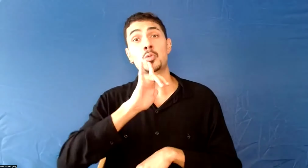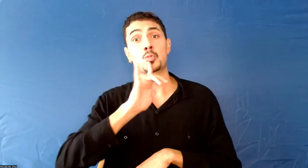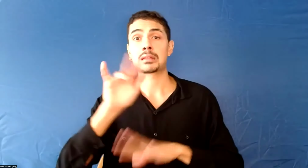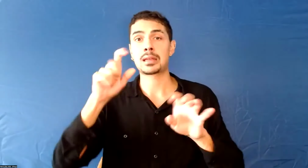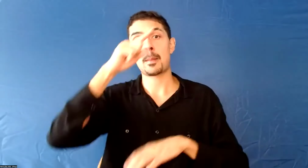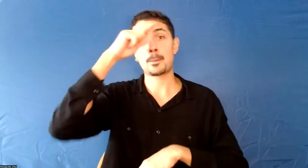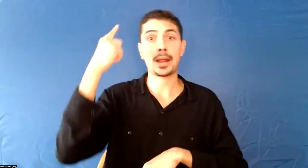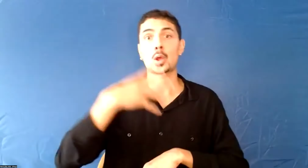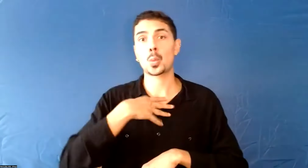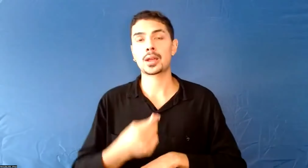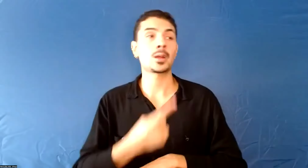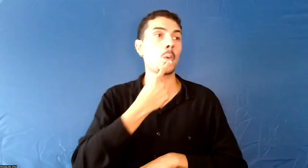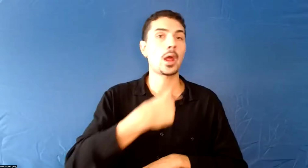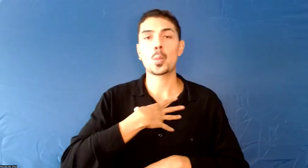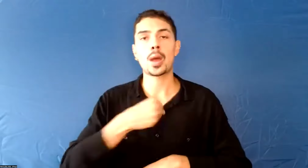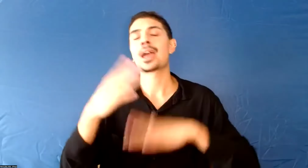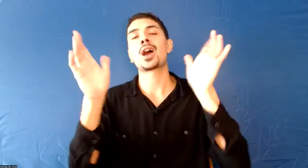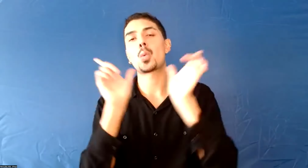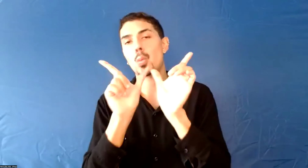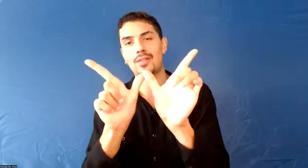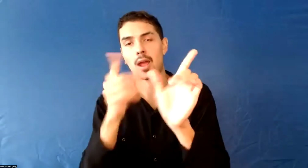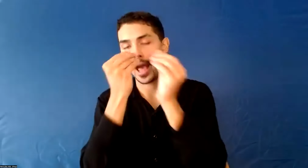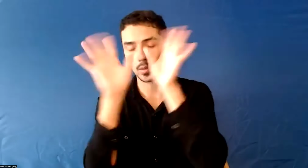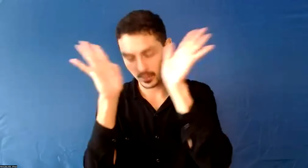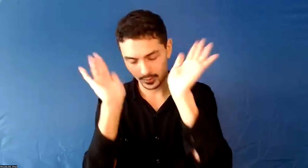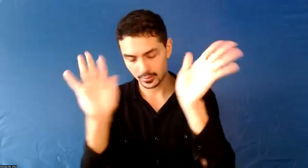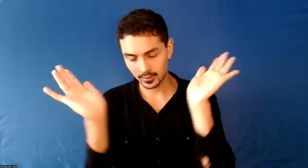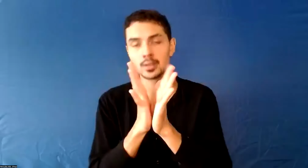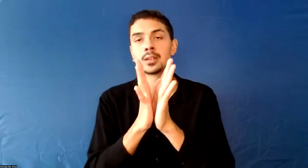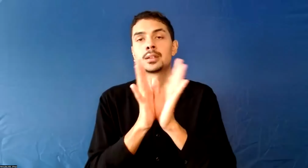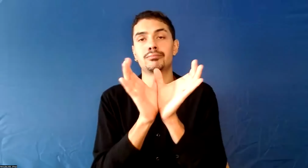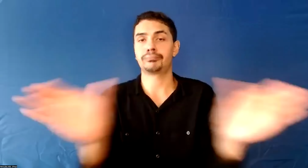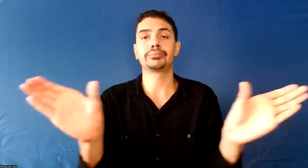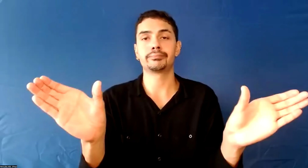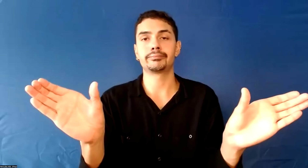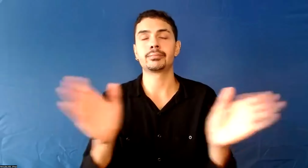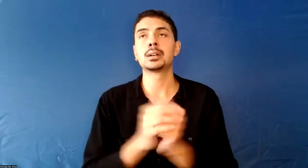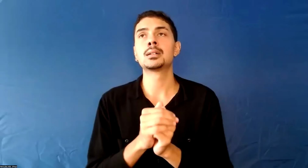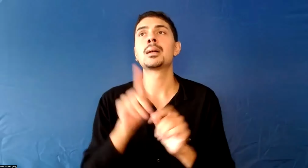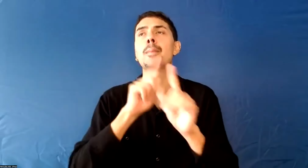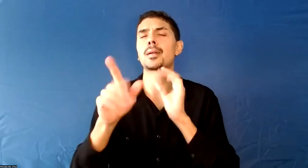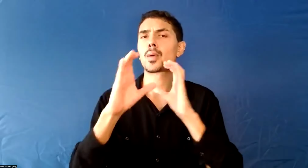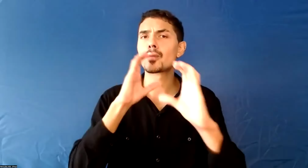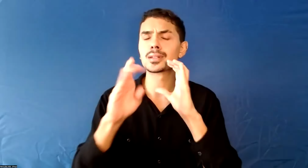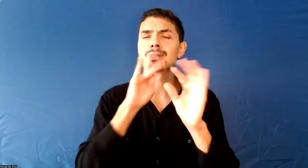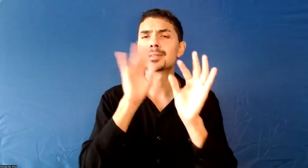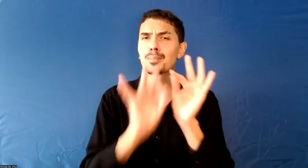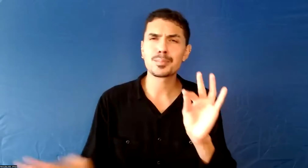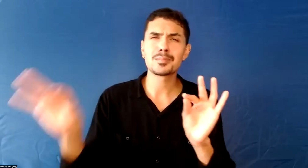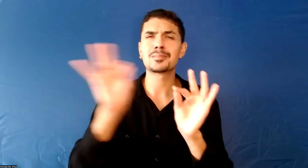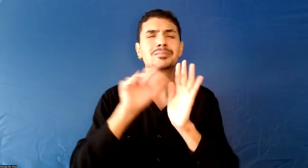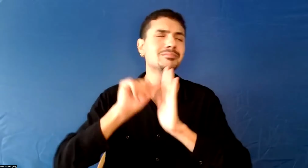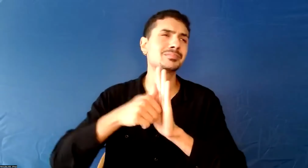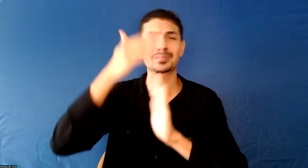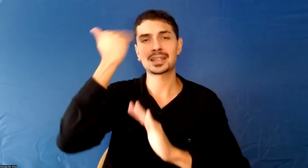red and white, or red and black, whatever? You know, I don't even care. But these conversations are essential because it's not